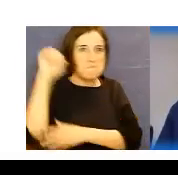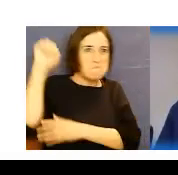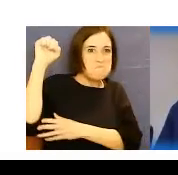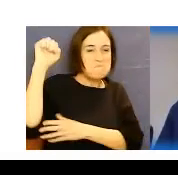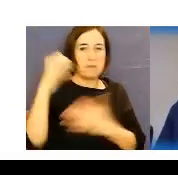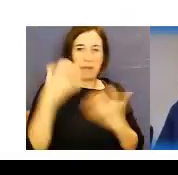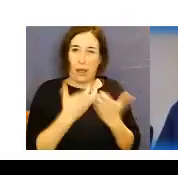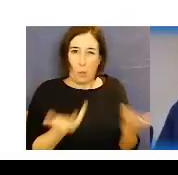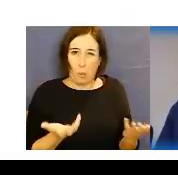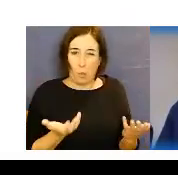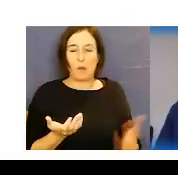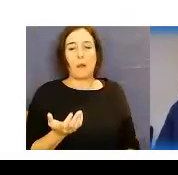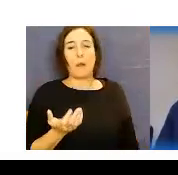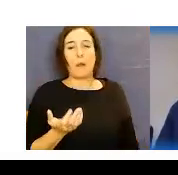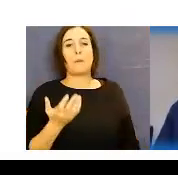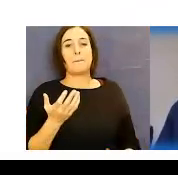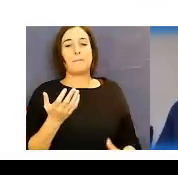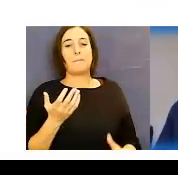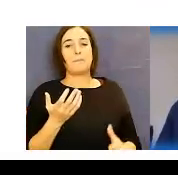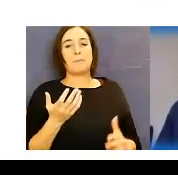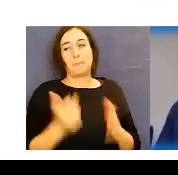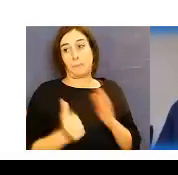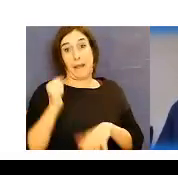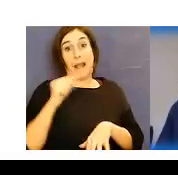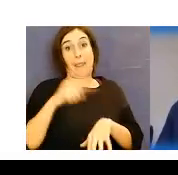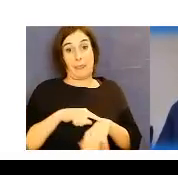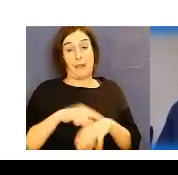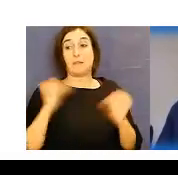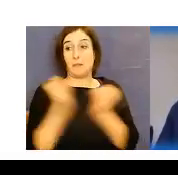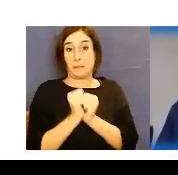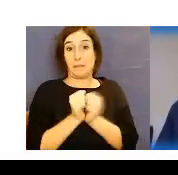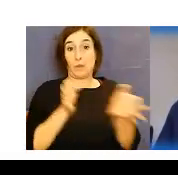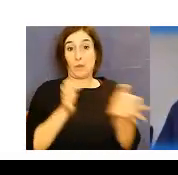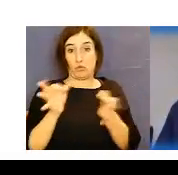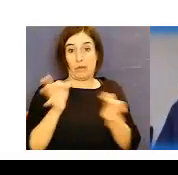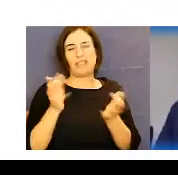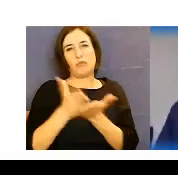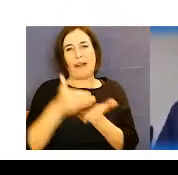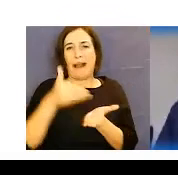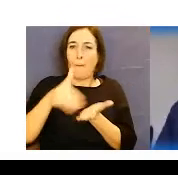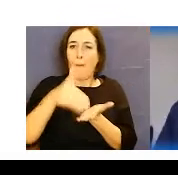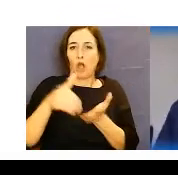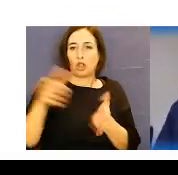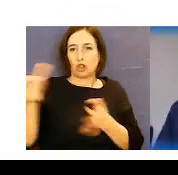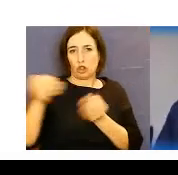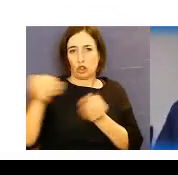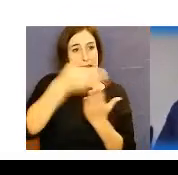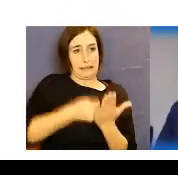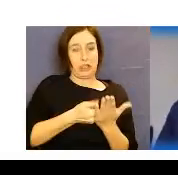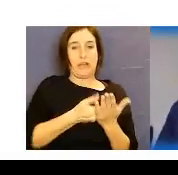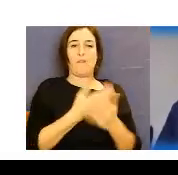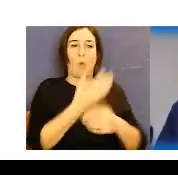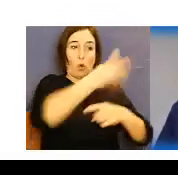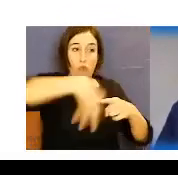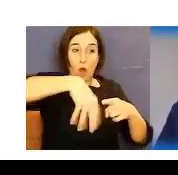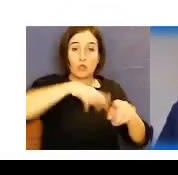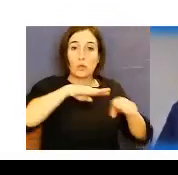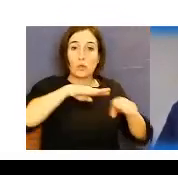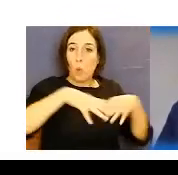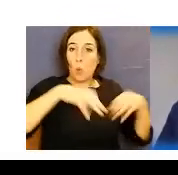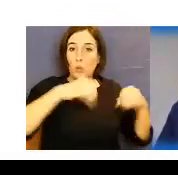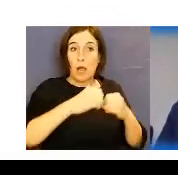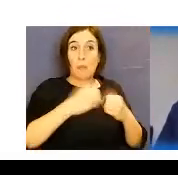with Luton Sporting Club, which was more of a commercial strategy for a grassroots sports club to actually get some funding in, to subsidize some of the